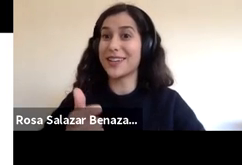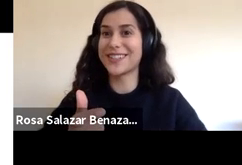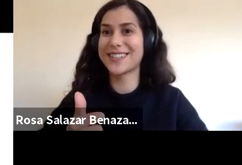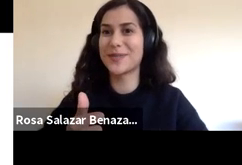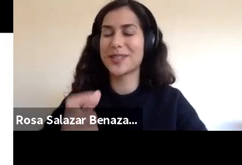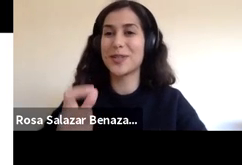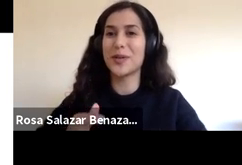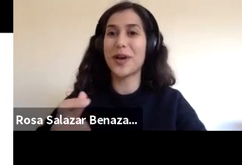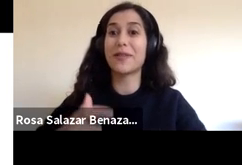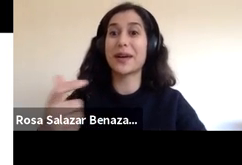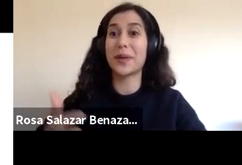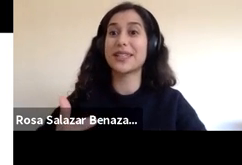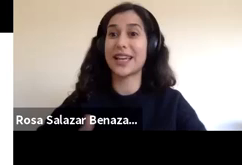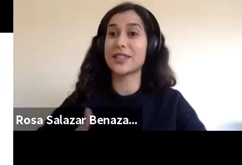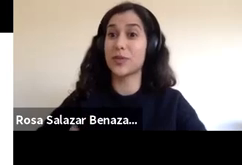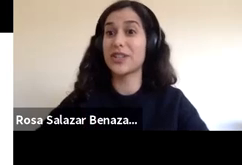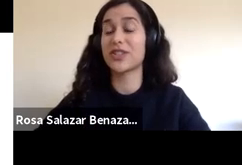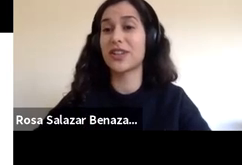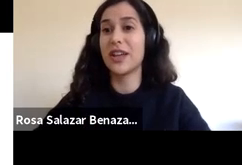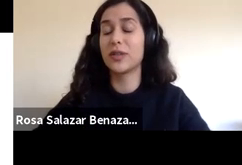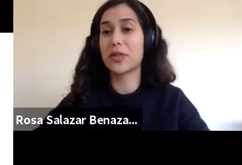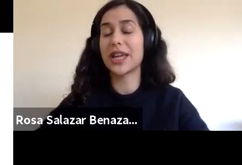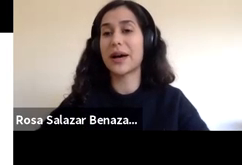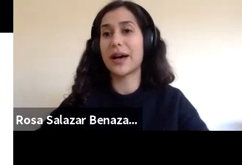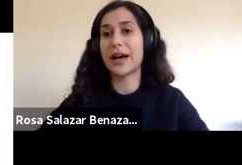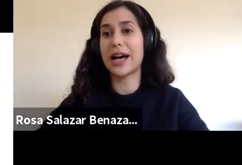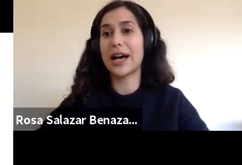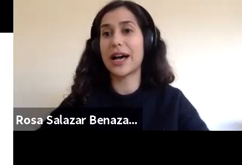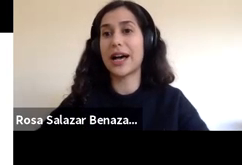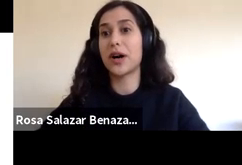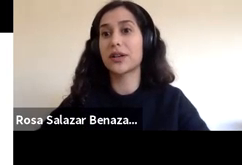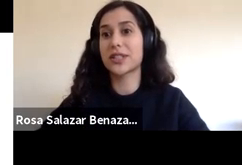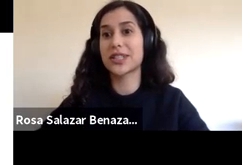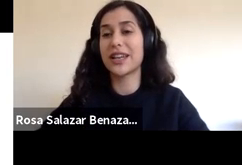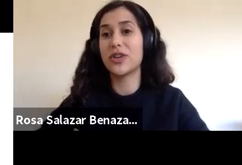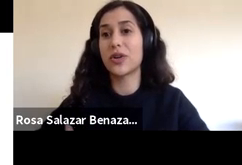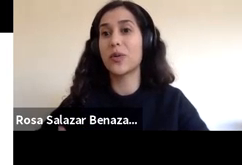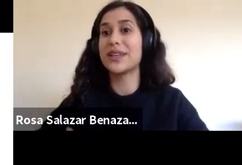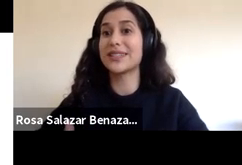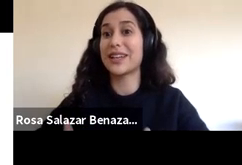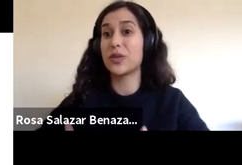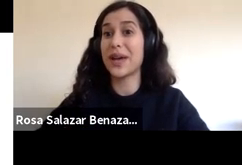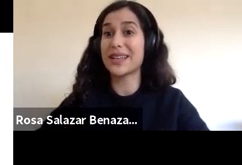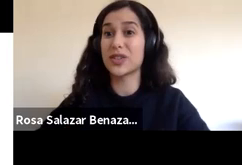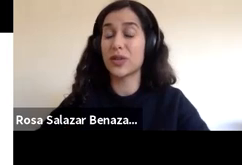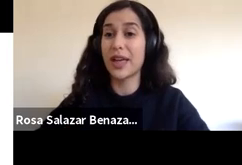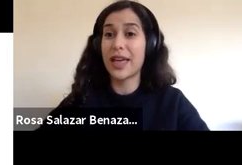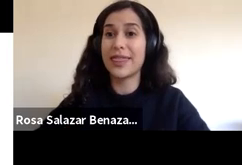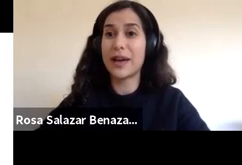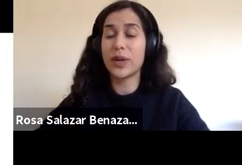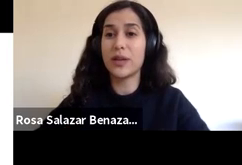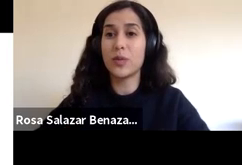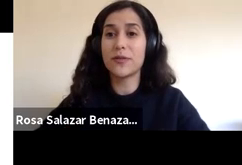great innovators because you have the capacity, as you mentioned, to think outside the box, and you're always at your best.